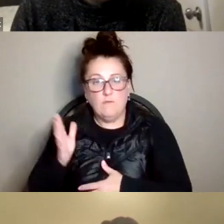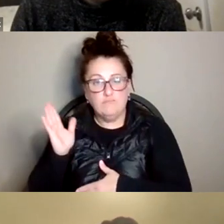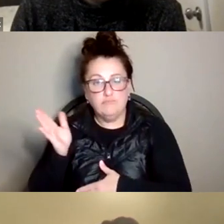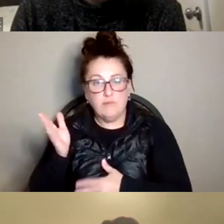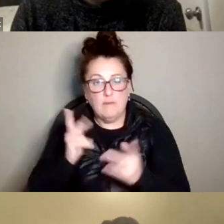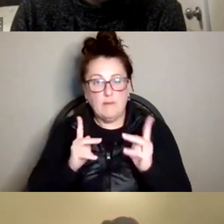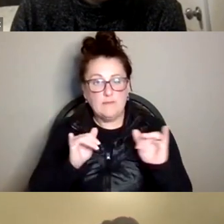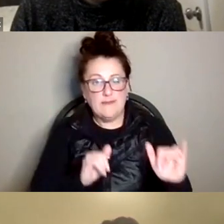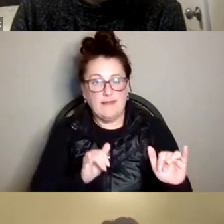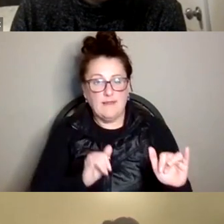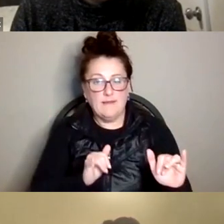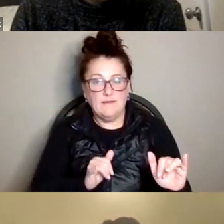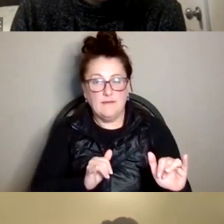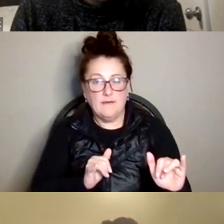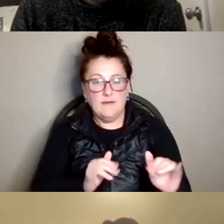are hanging around.